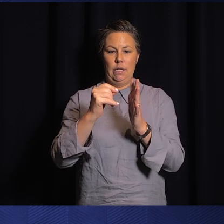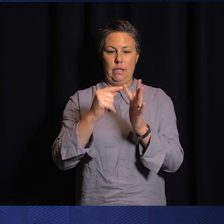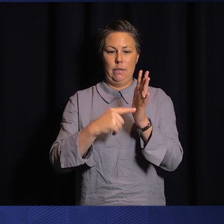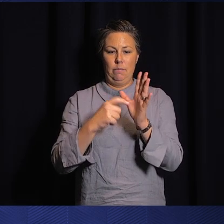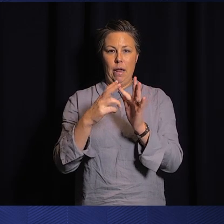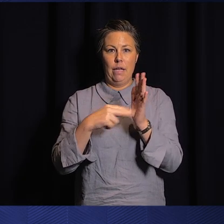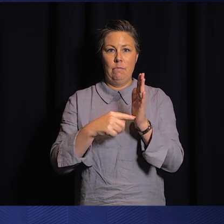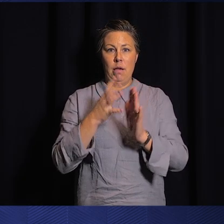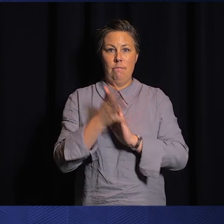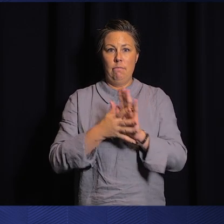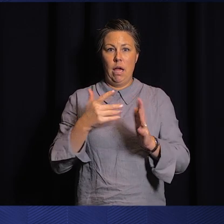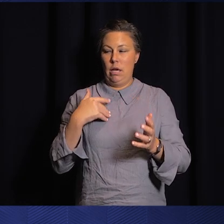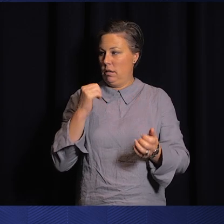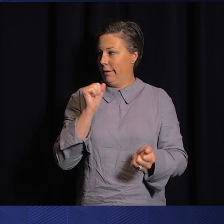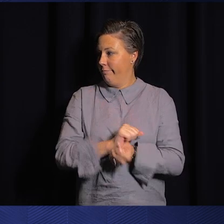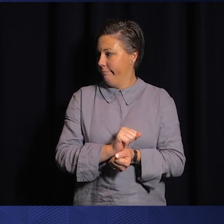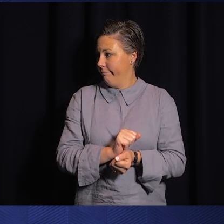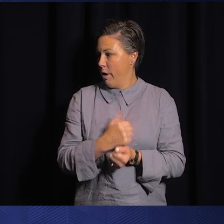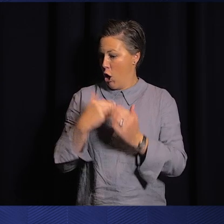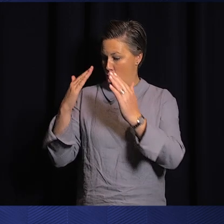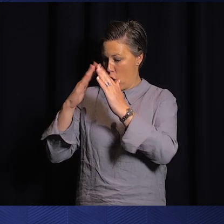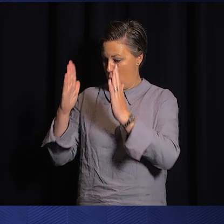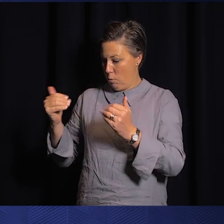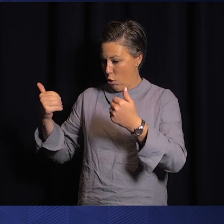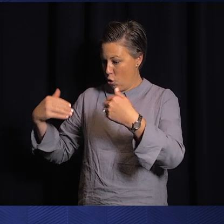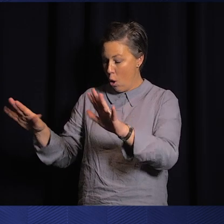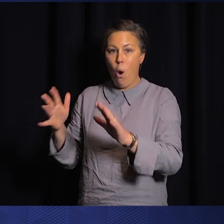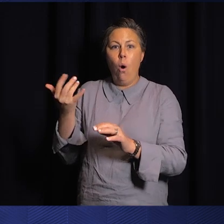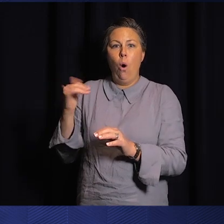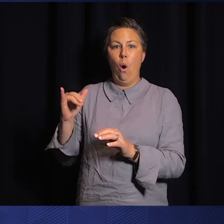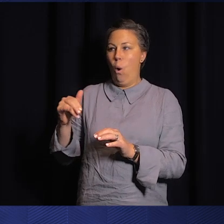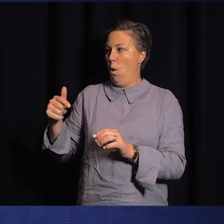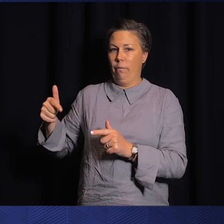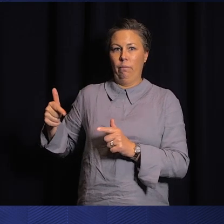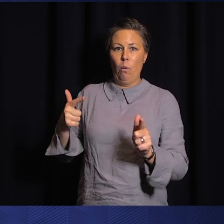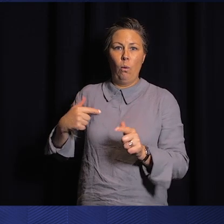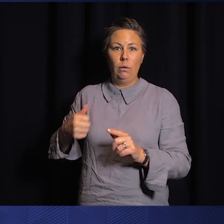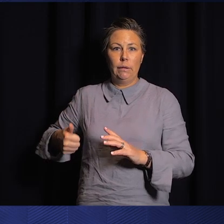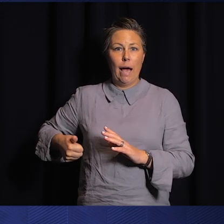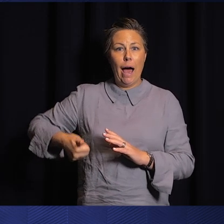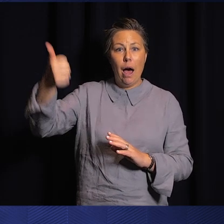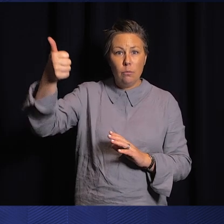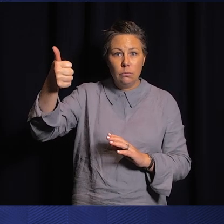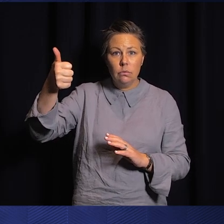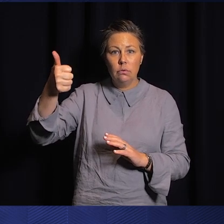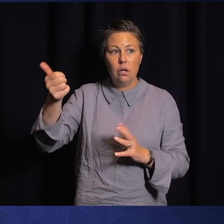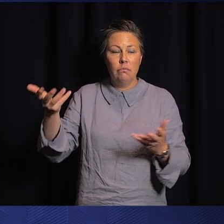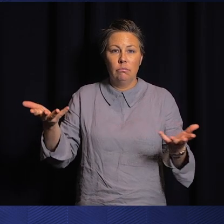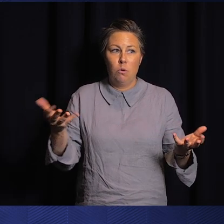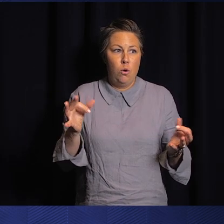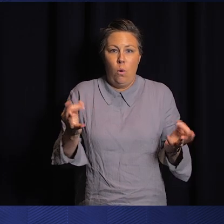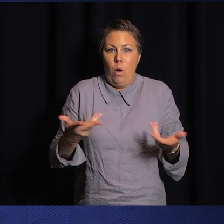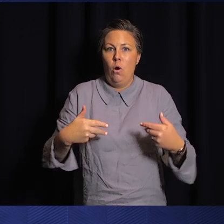homes or places of habitual residence. So there's an element of force there as a result of